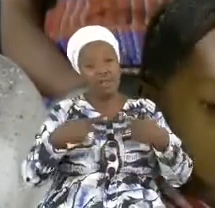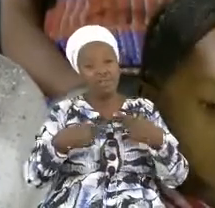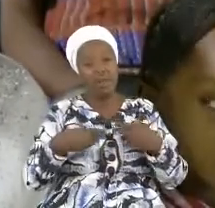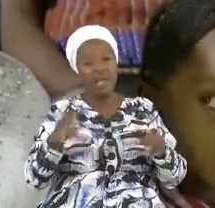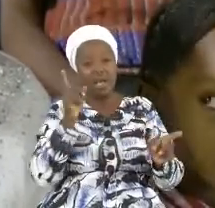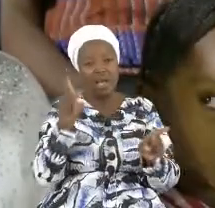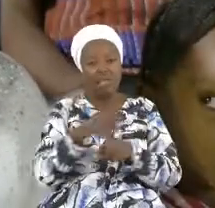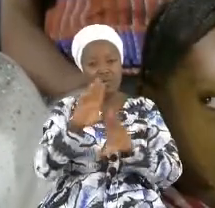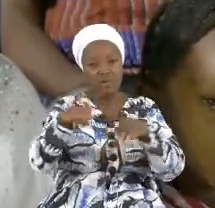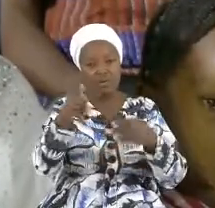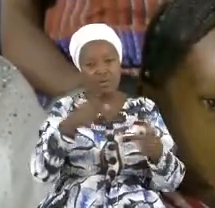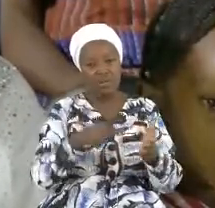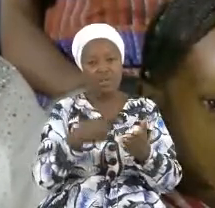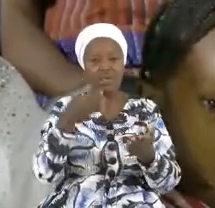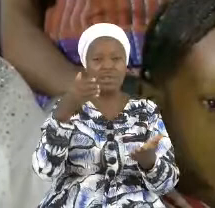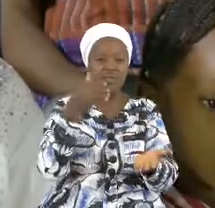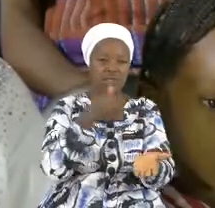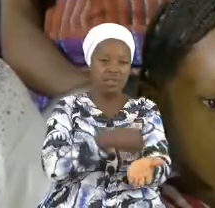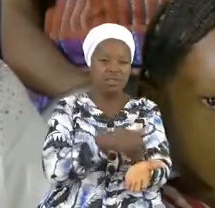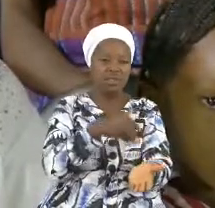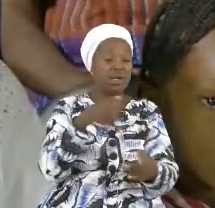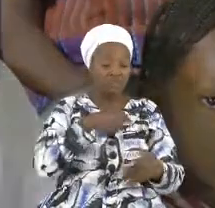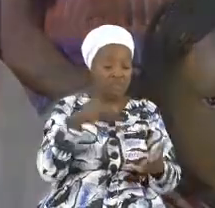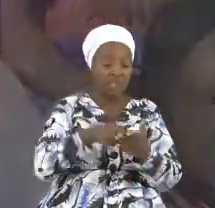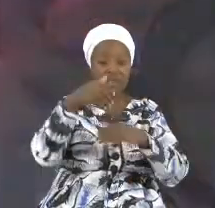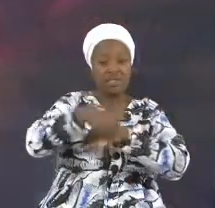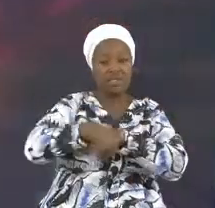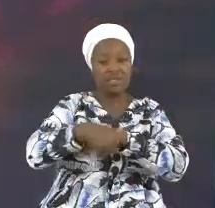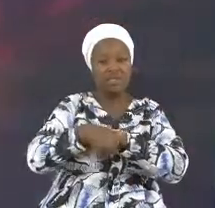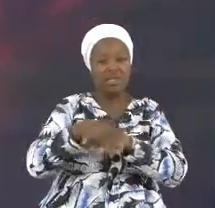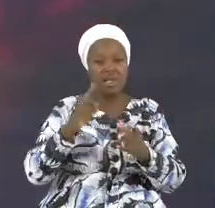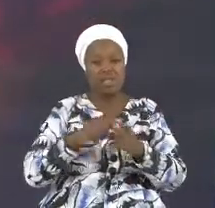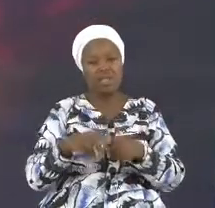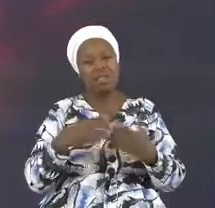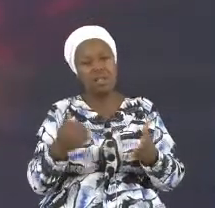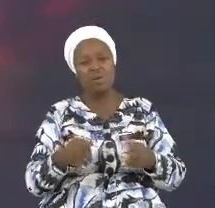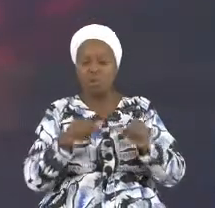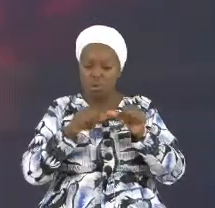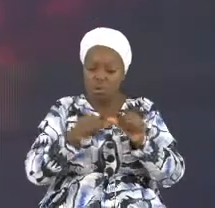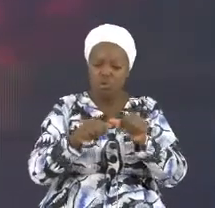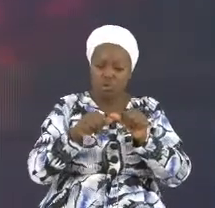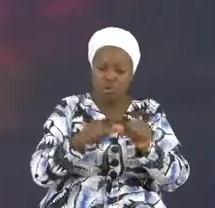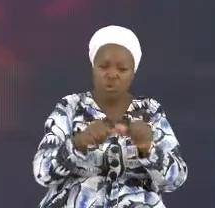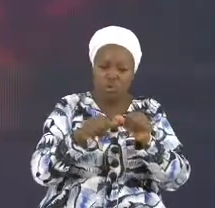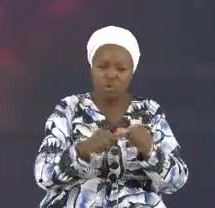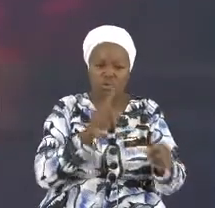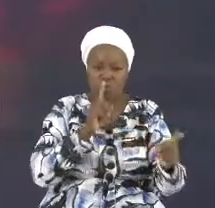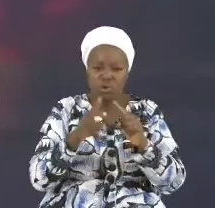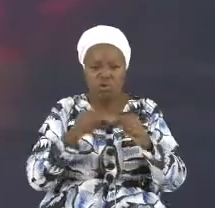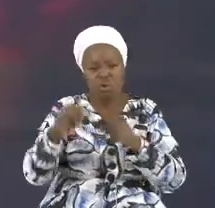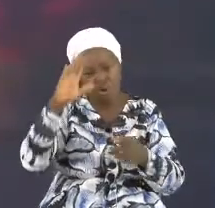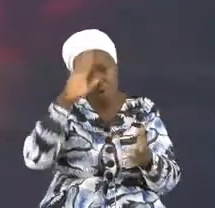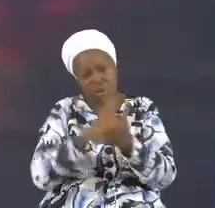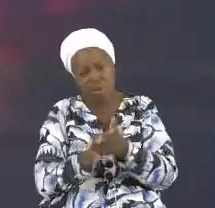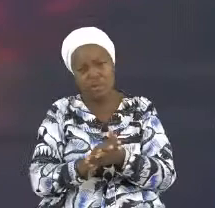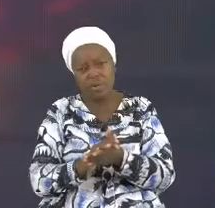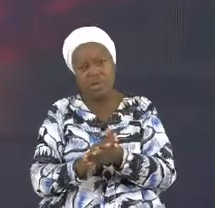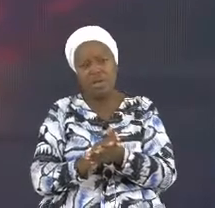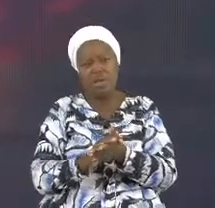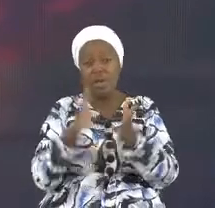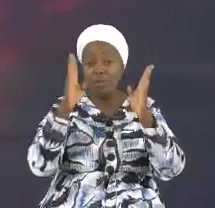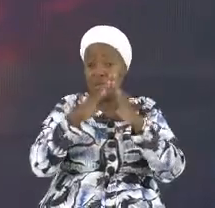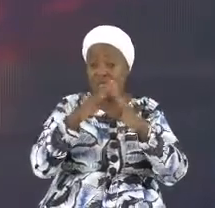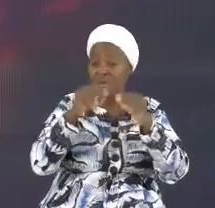And she kept on piling pressure on the husband. The meetings are going on. We're